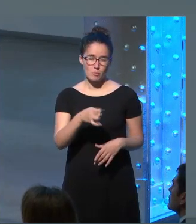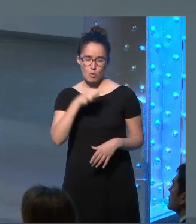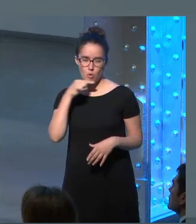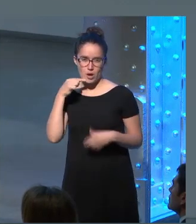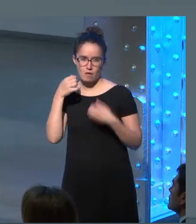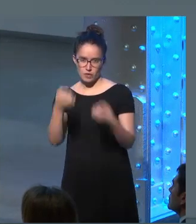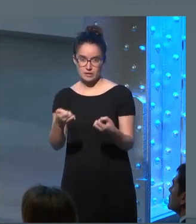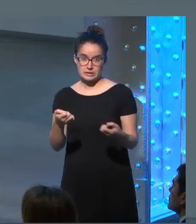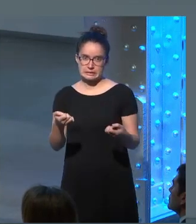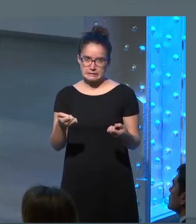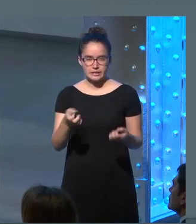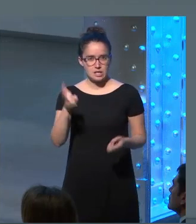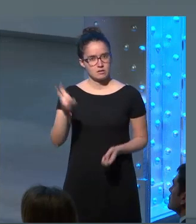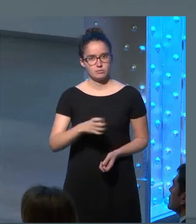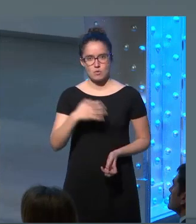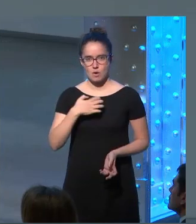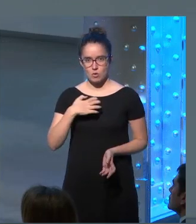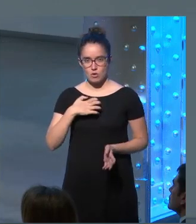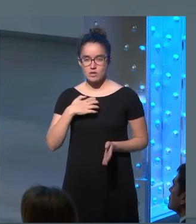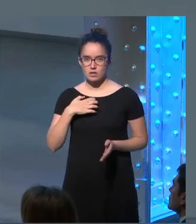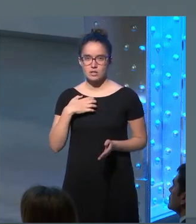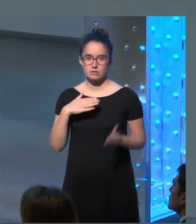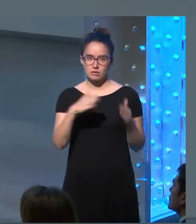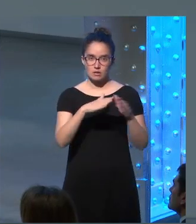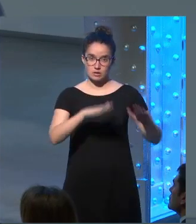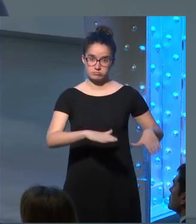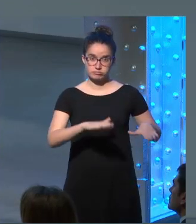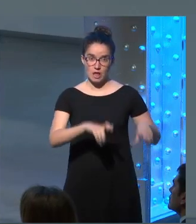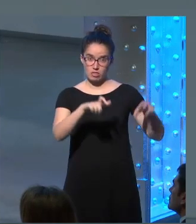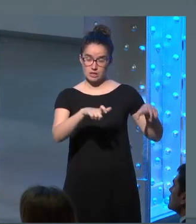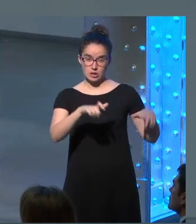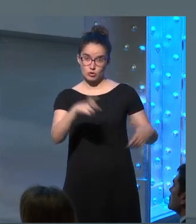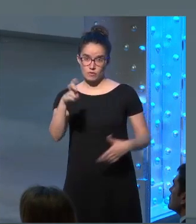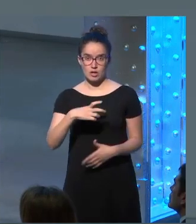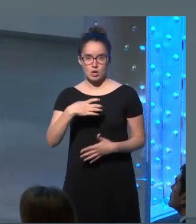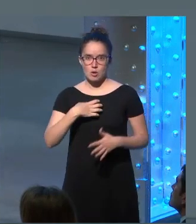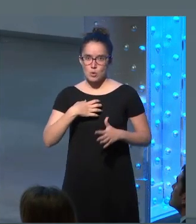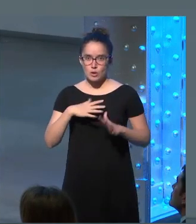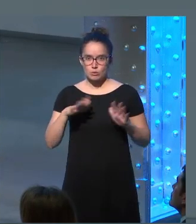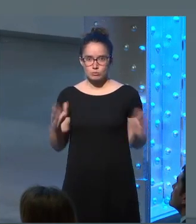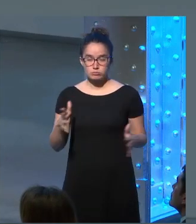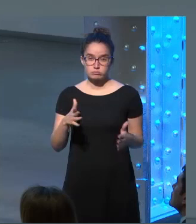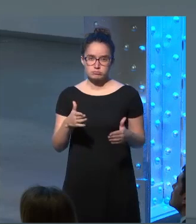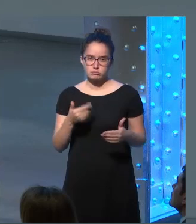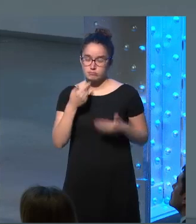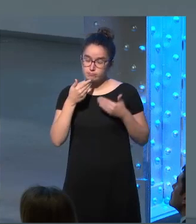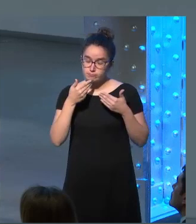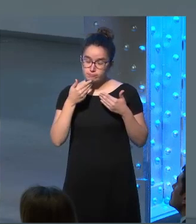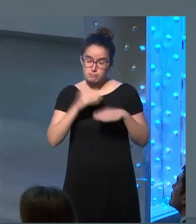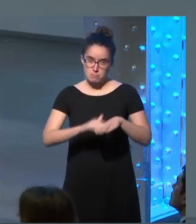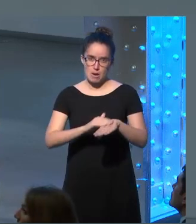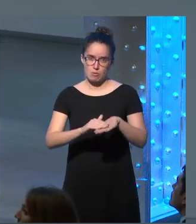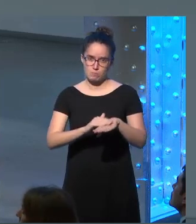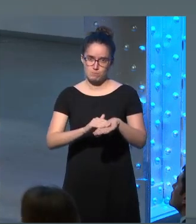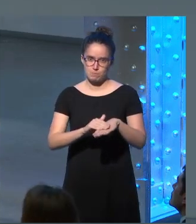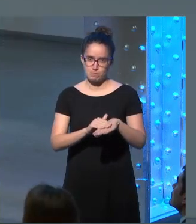slightly complex and painful, but not too serious, he couldn't make it and he had to stay at home,